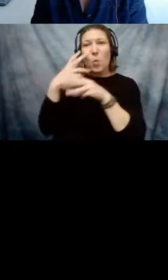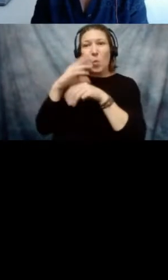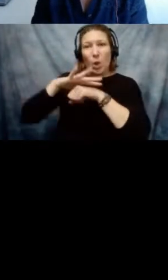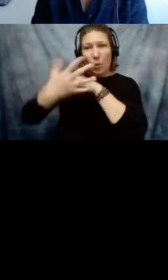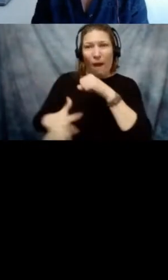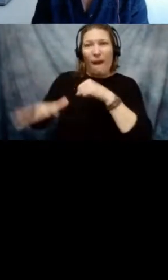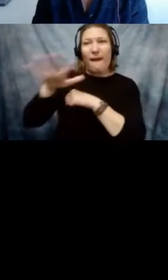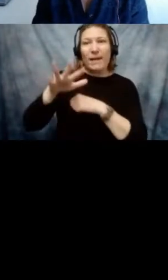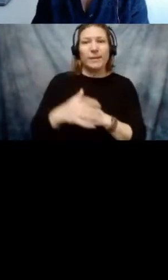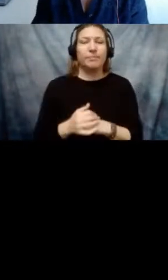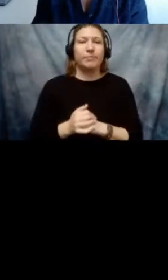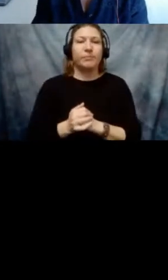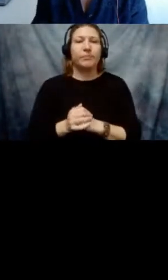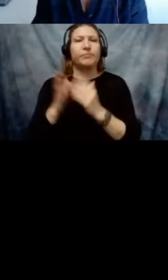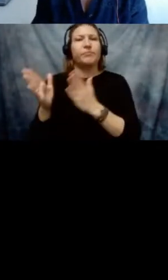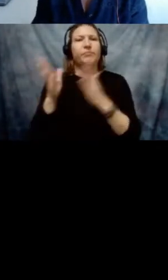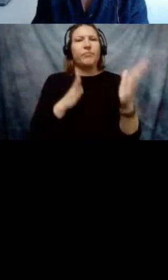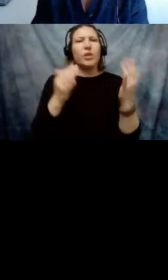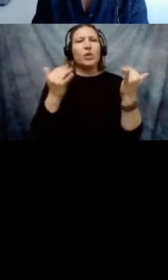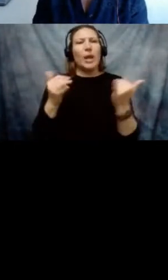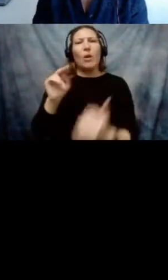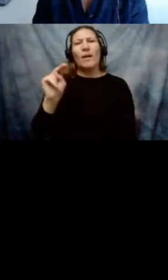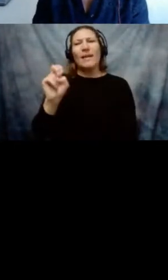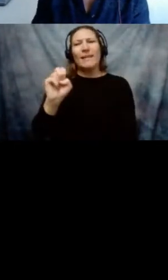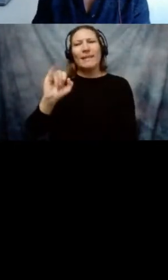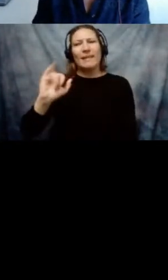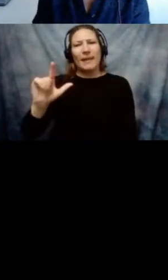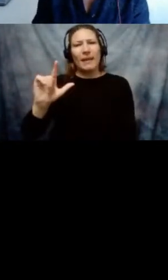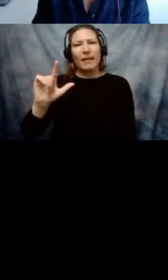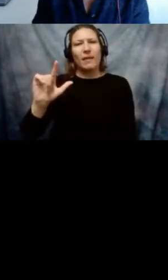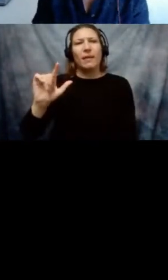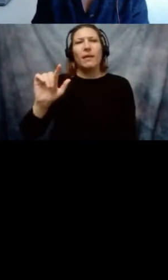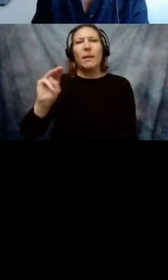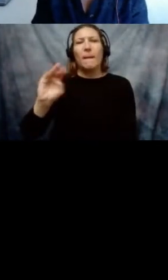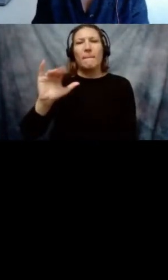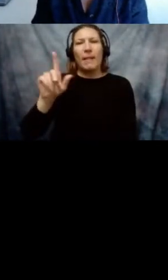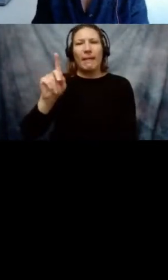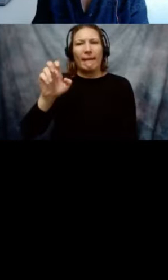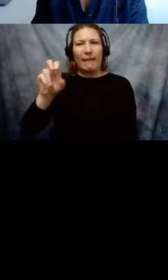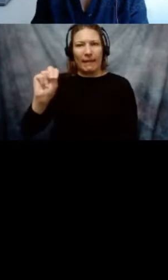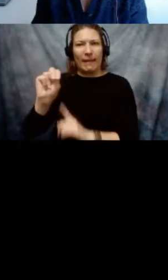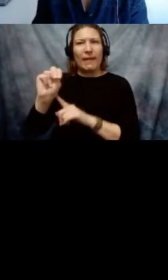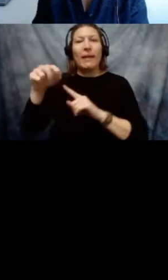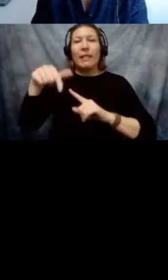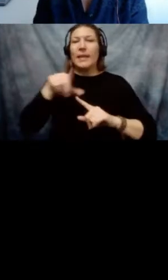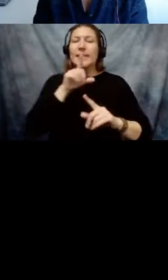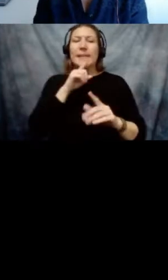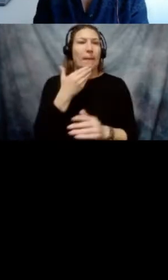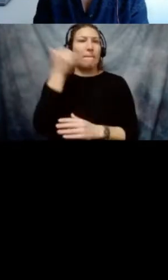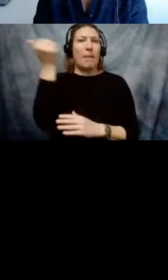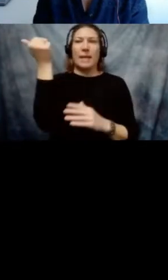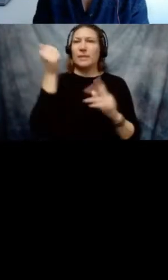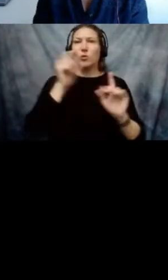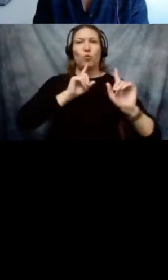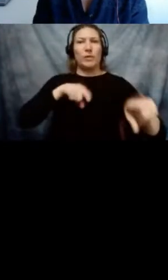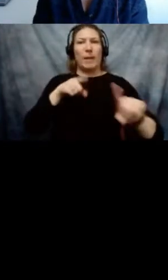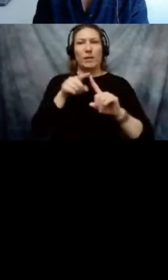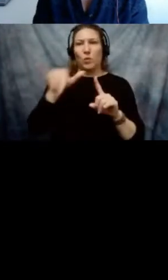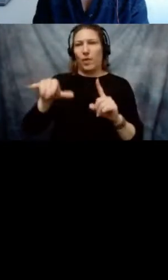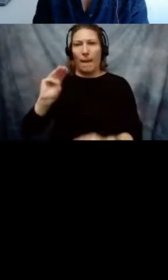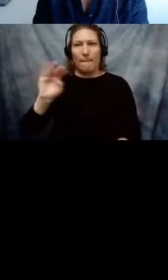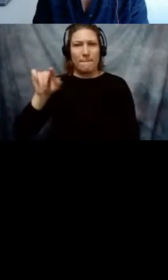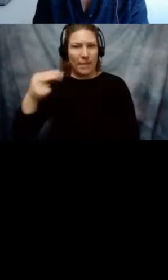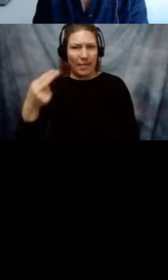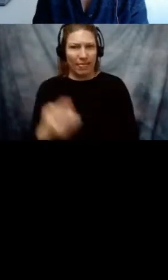who's Global Head of Accessibility at Atos, and it's the best counter-argument that I've heard to this myth. And what he says